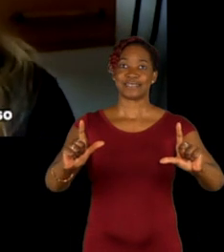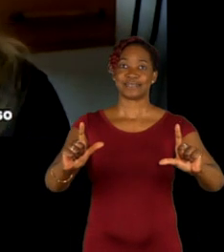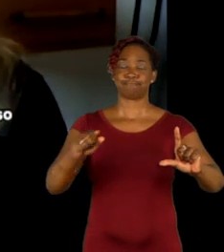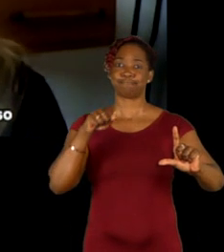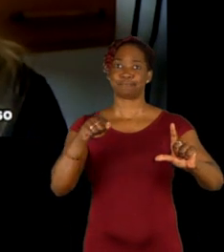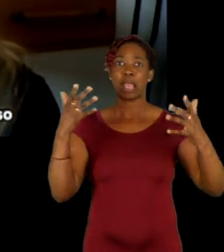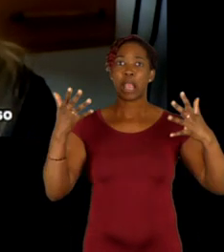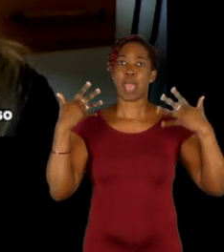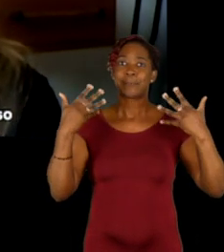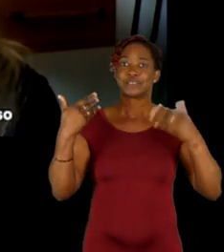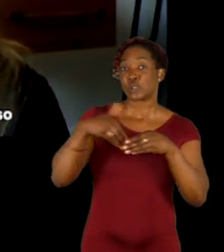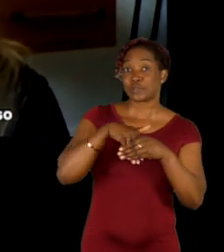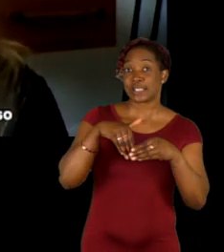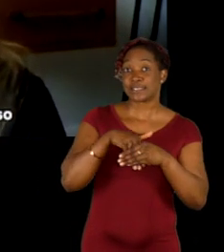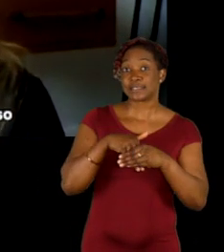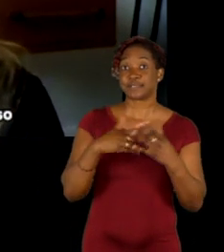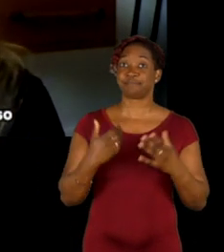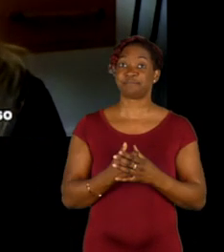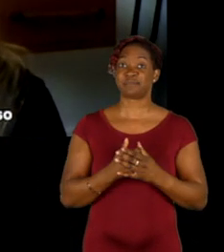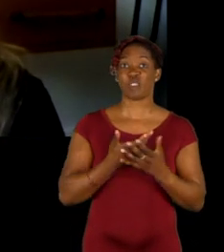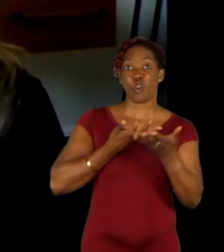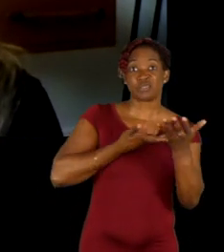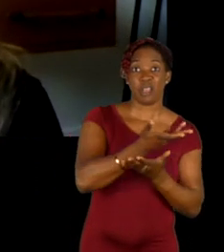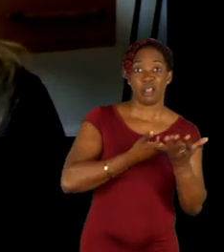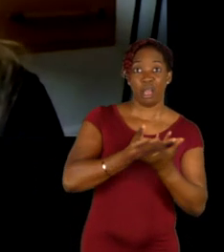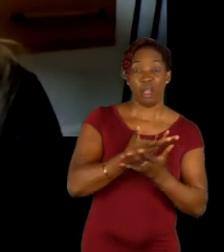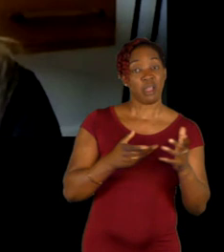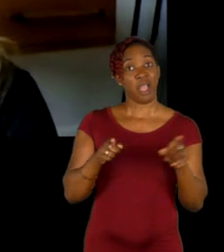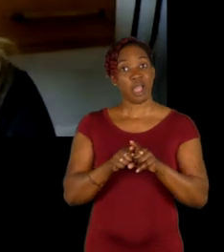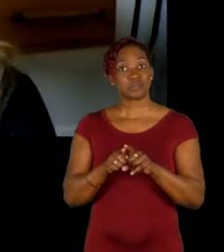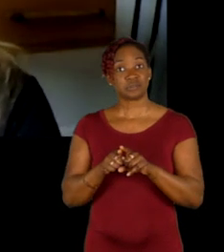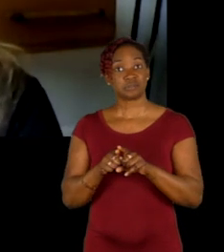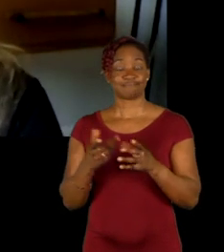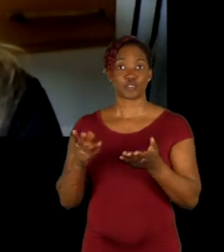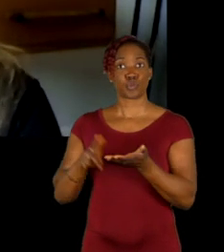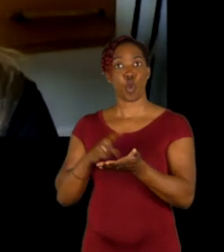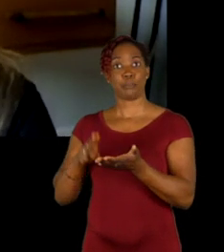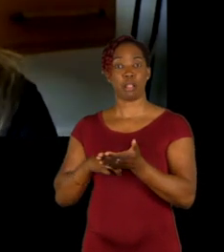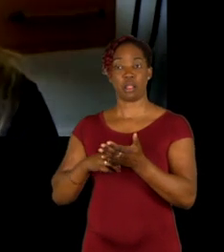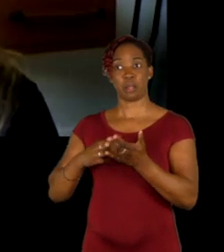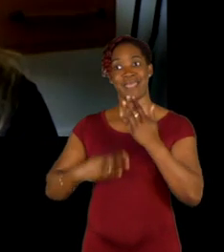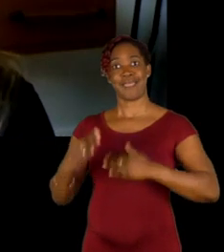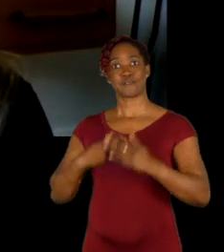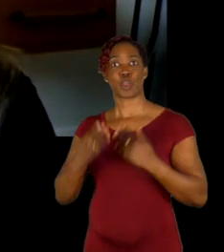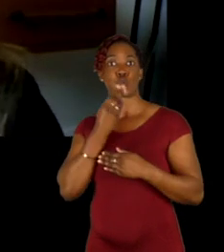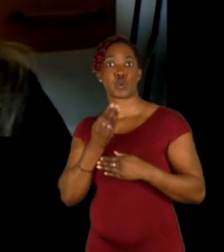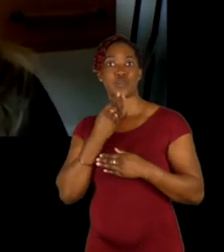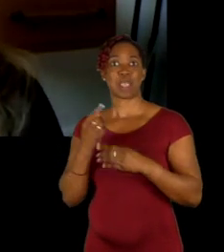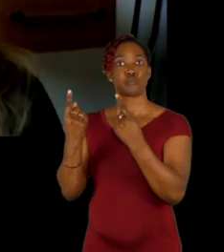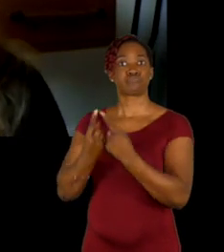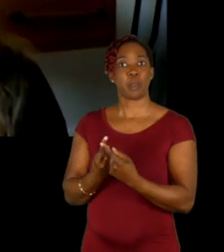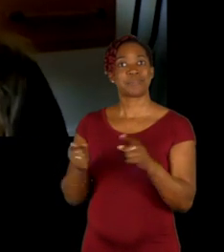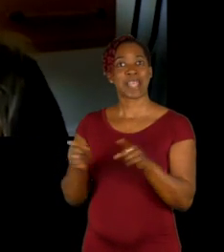climate context, both in dialogue, but also through normalization, using props